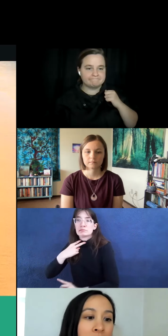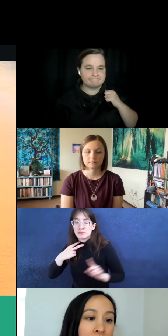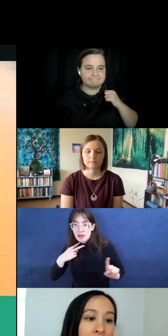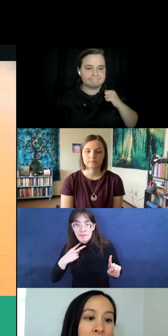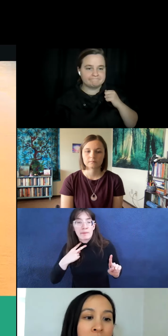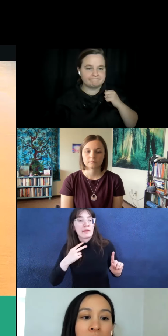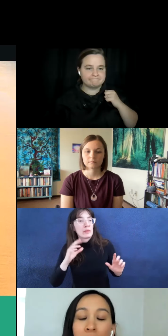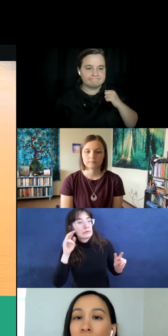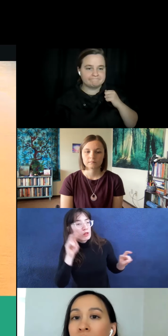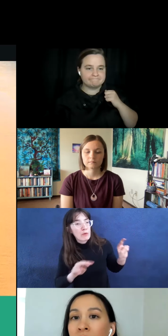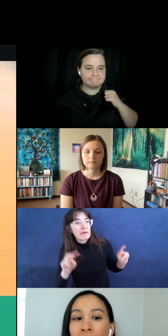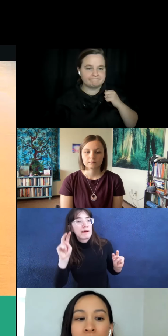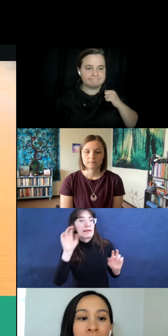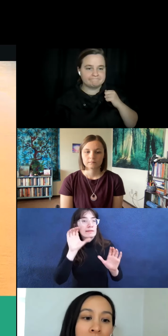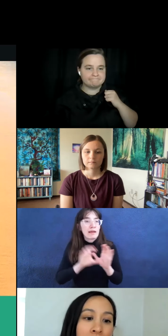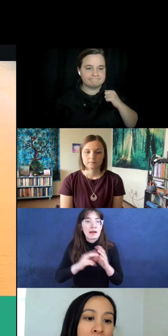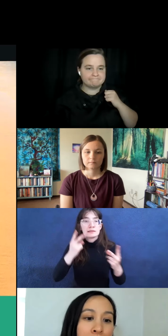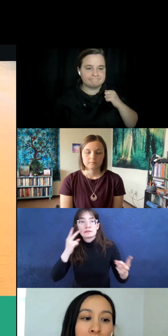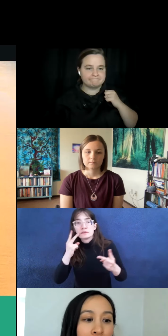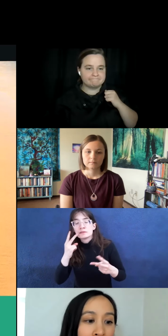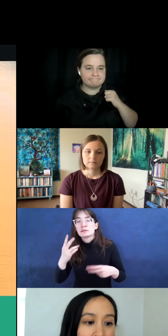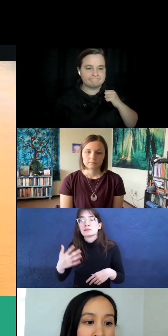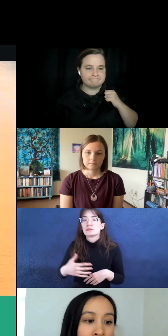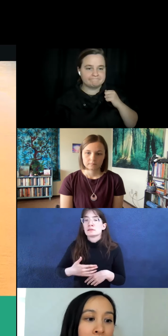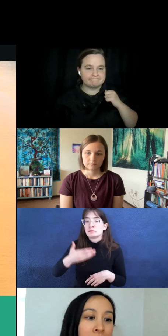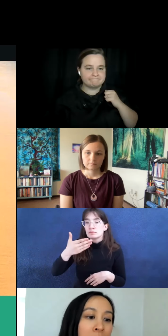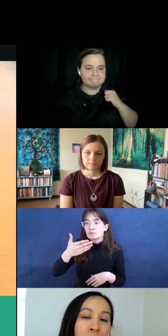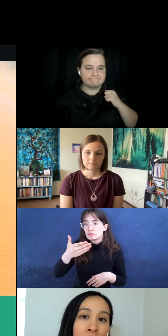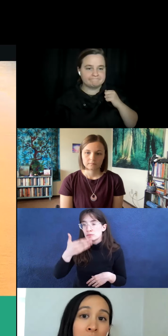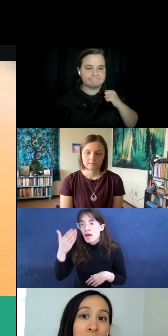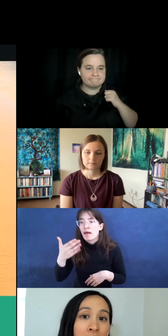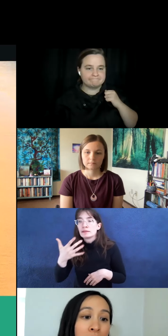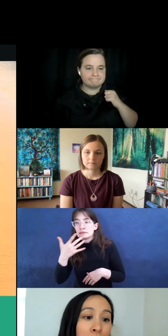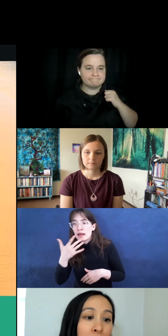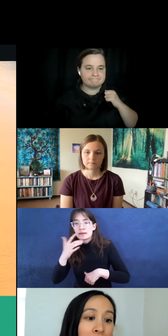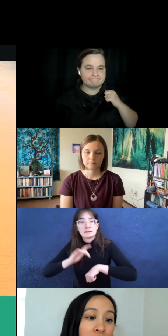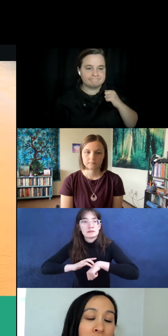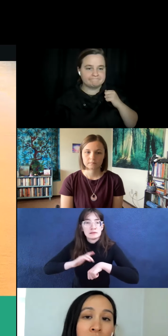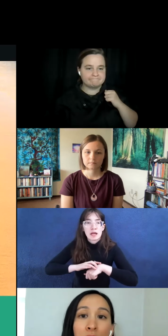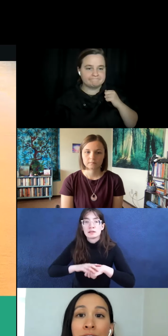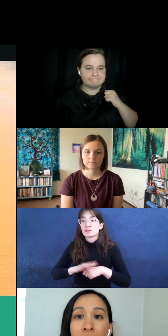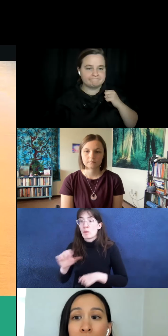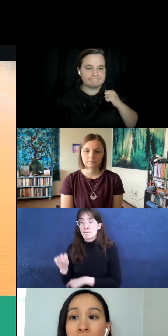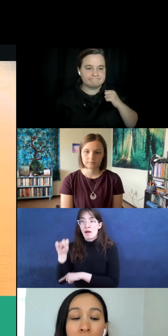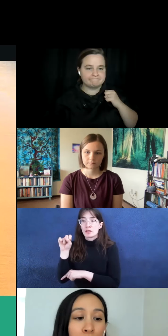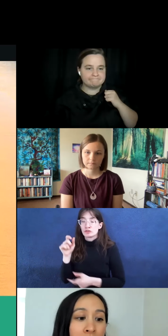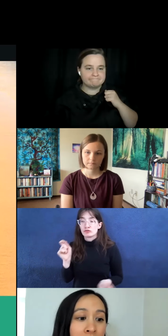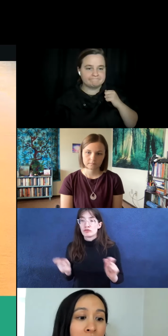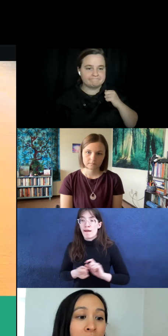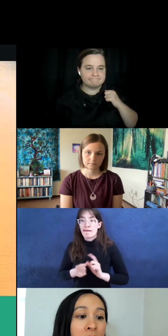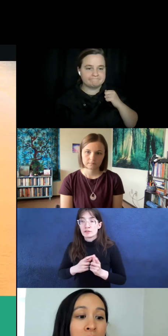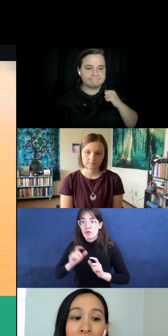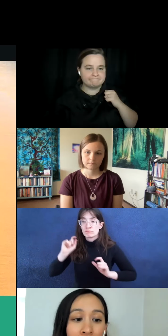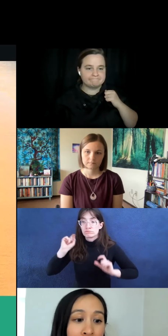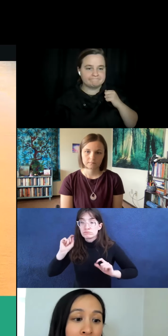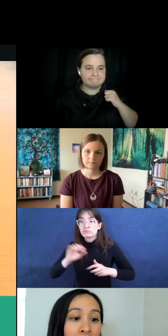images and sights, the sounds, touch, smells, or taste, changes in your posture, your facial expression,